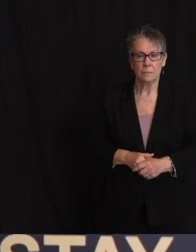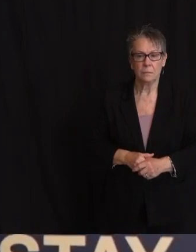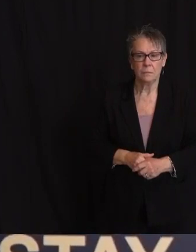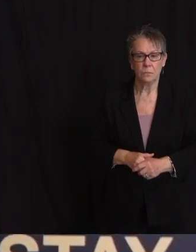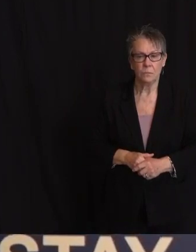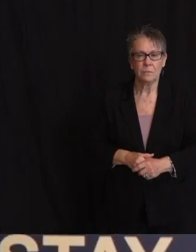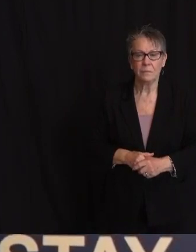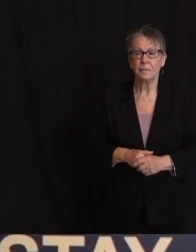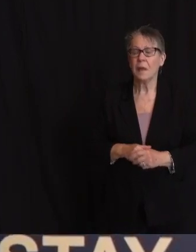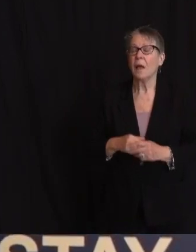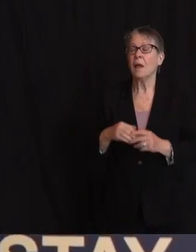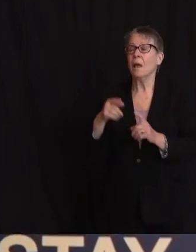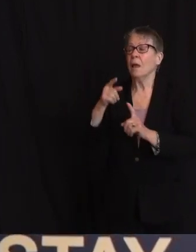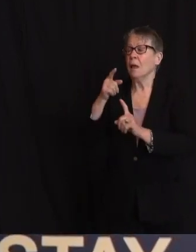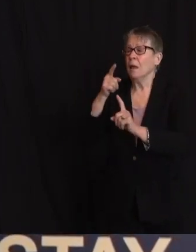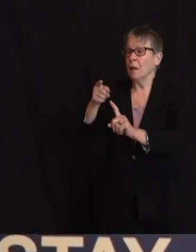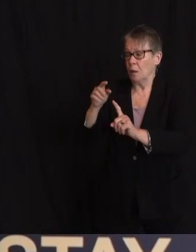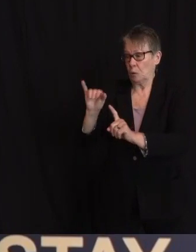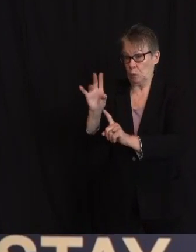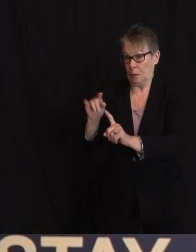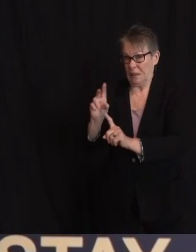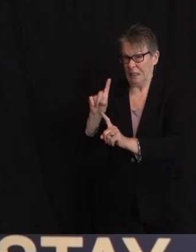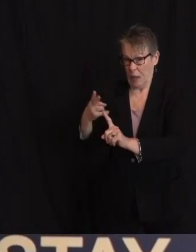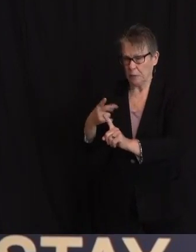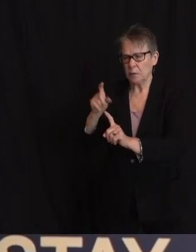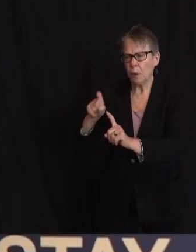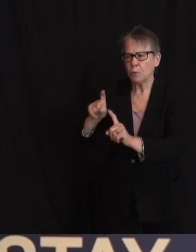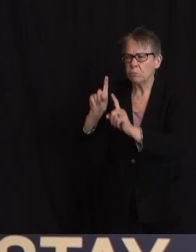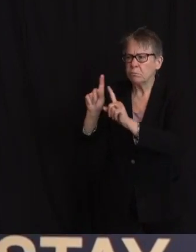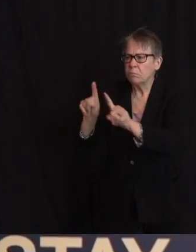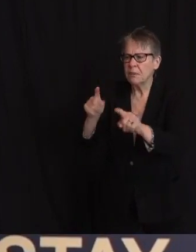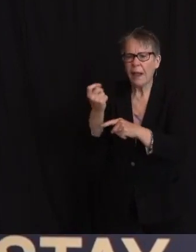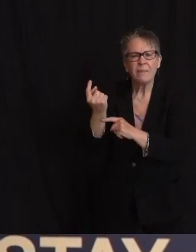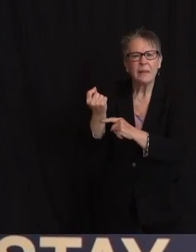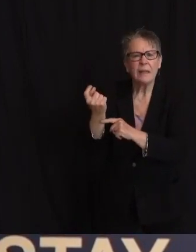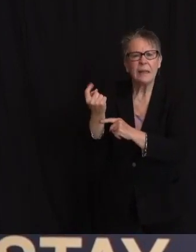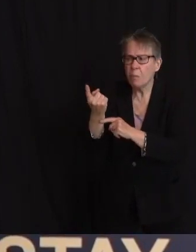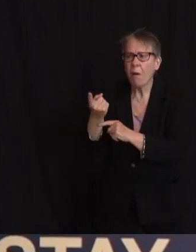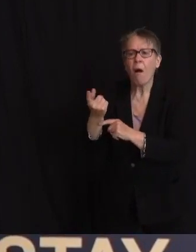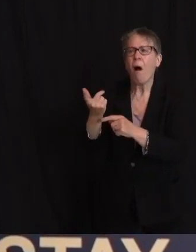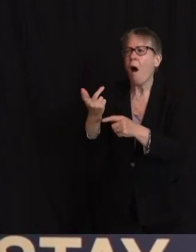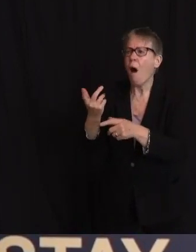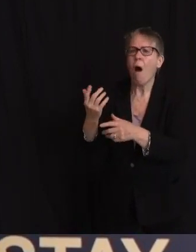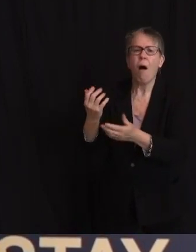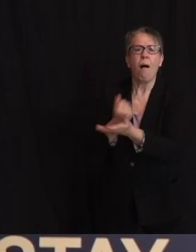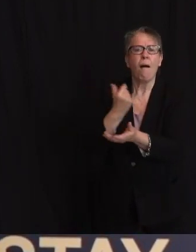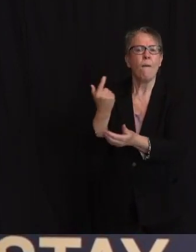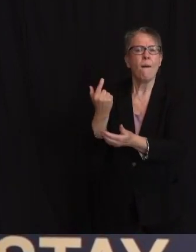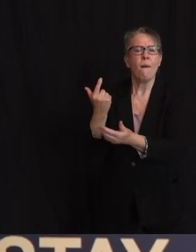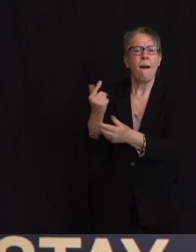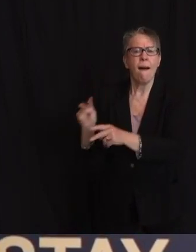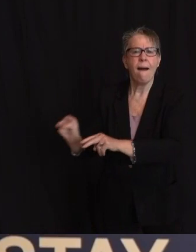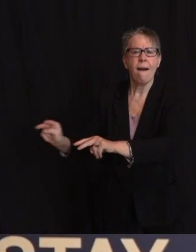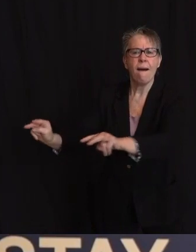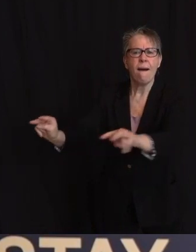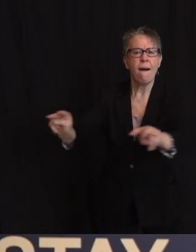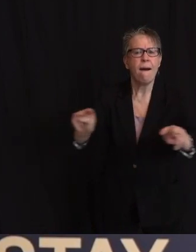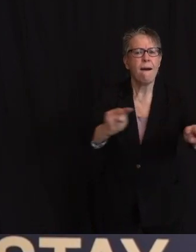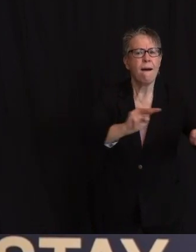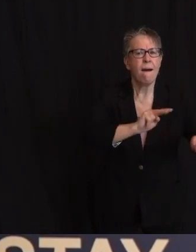N95s came in too large, but then we got the right fit tests, and more went out into the field. They were able